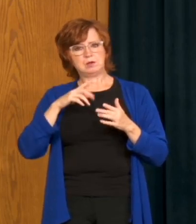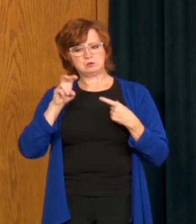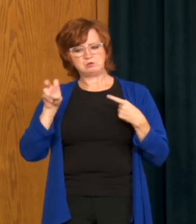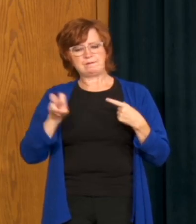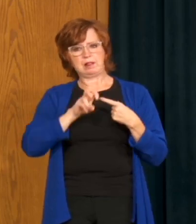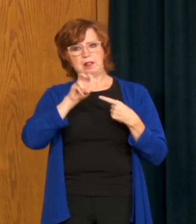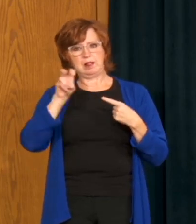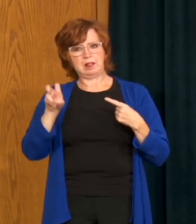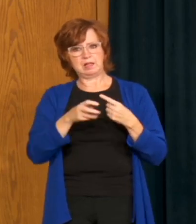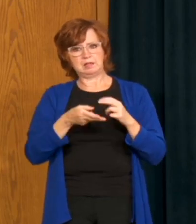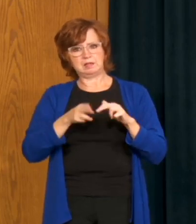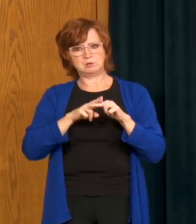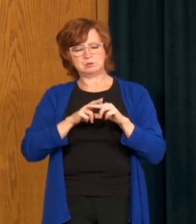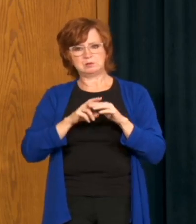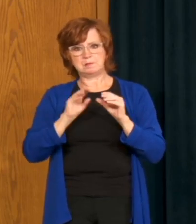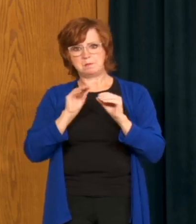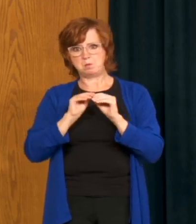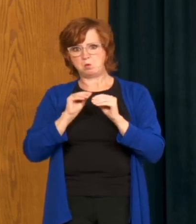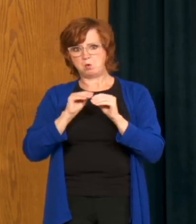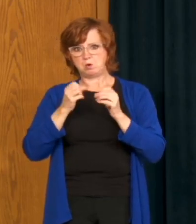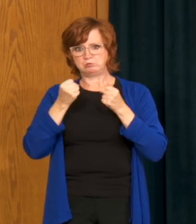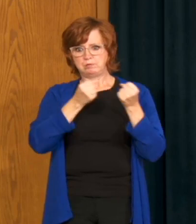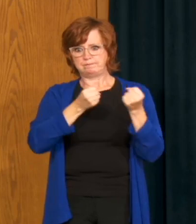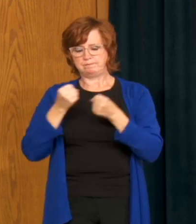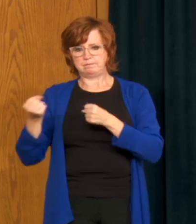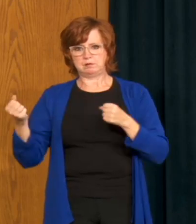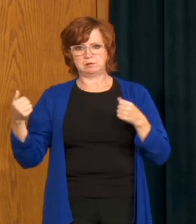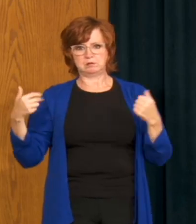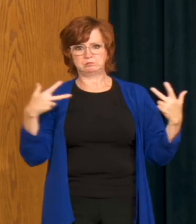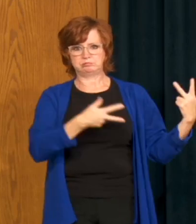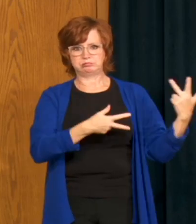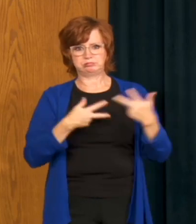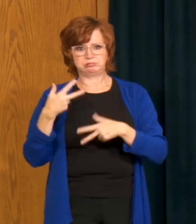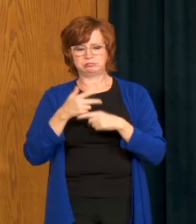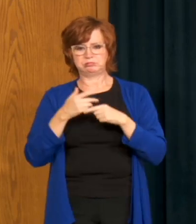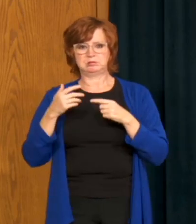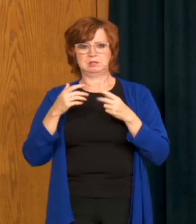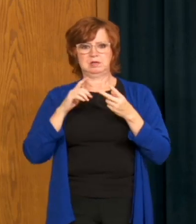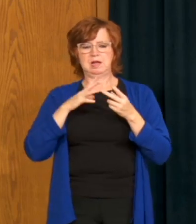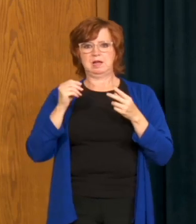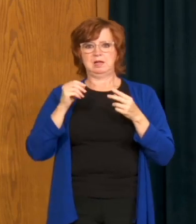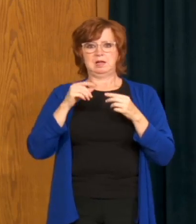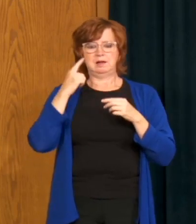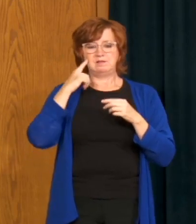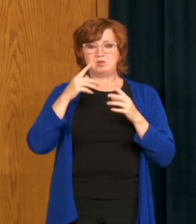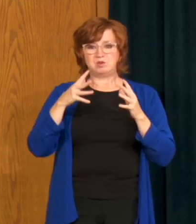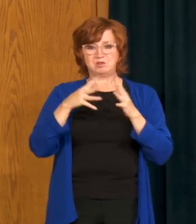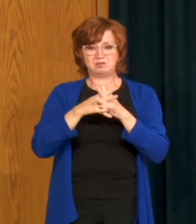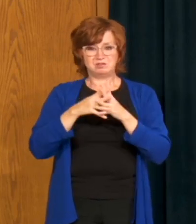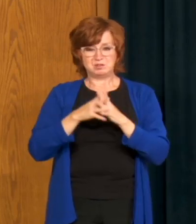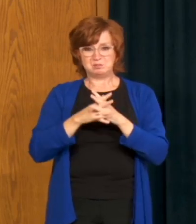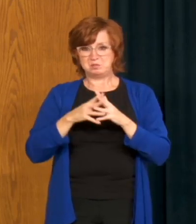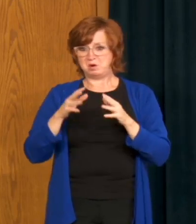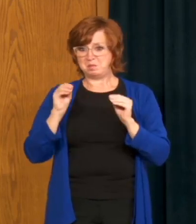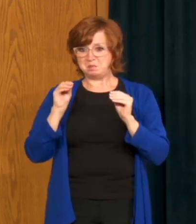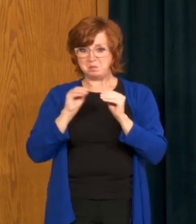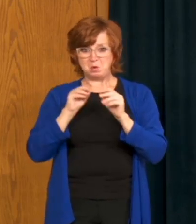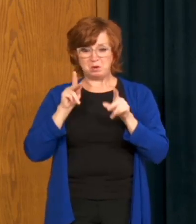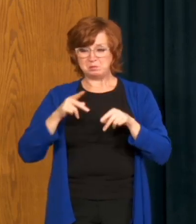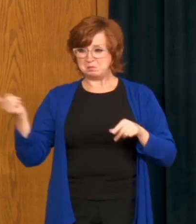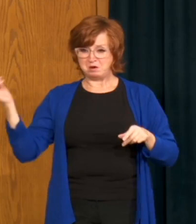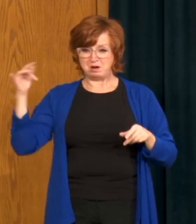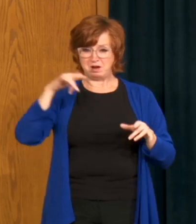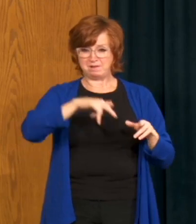our caseload down in Saskatchewan? We're going to bring in this for questionable in their minds